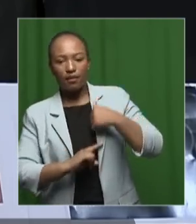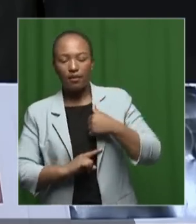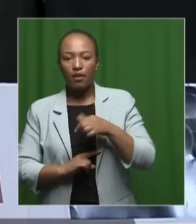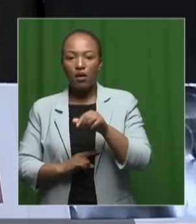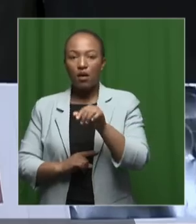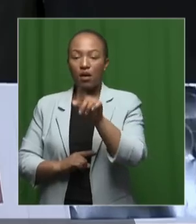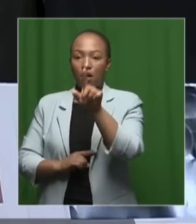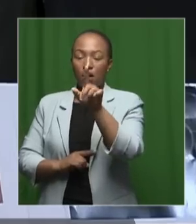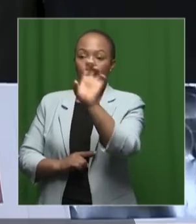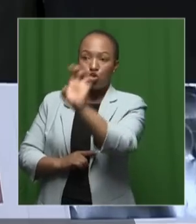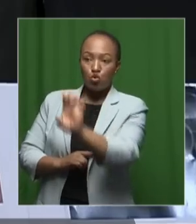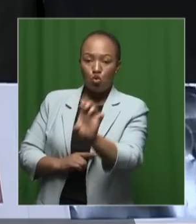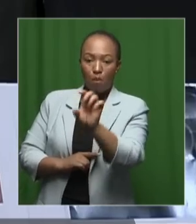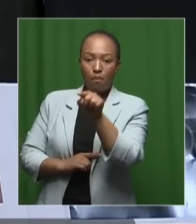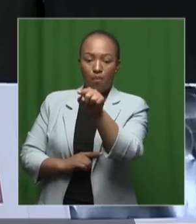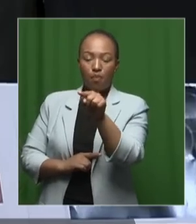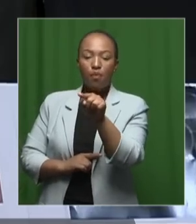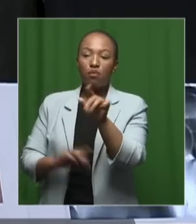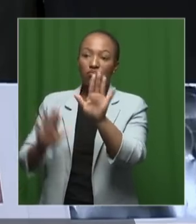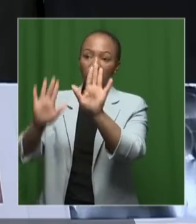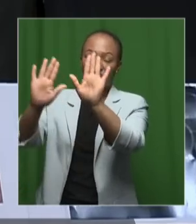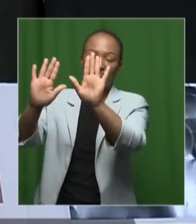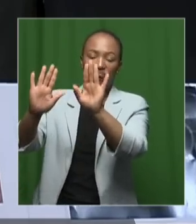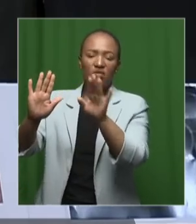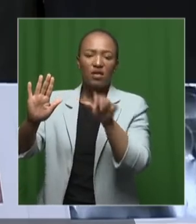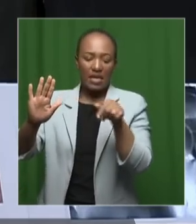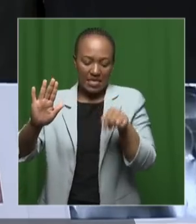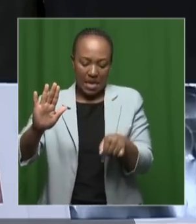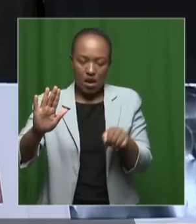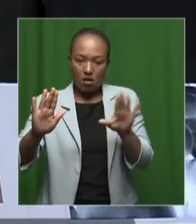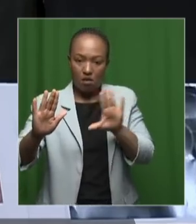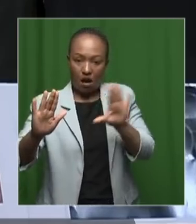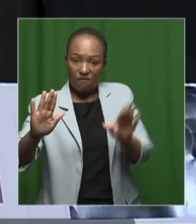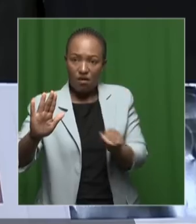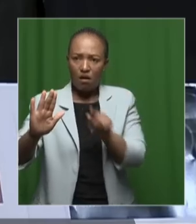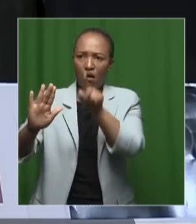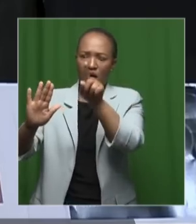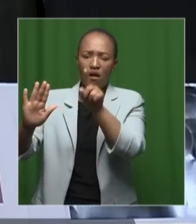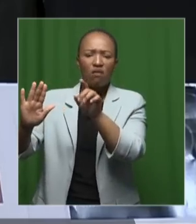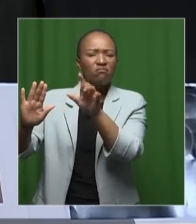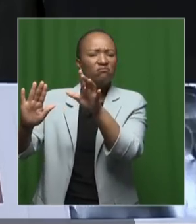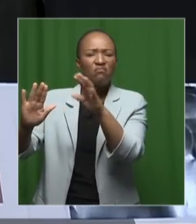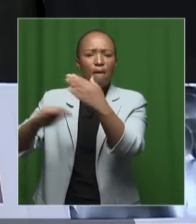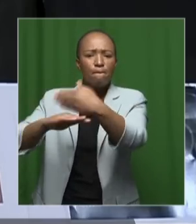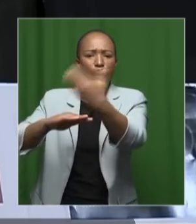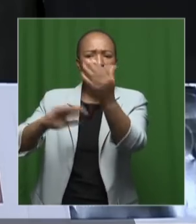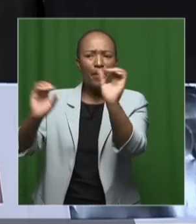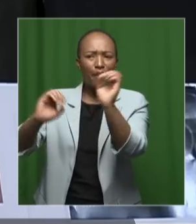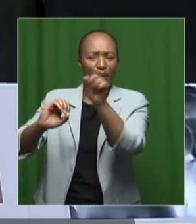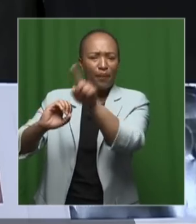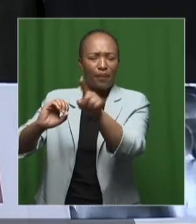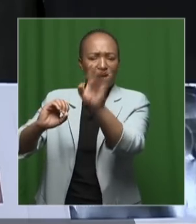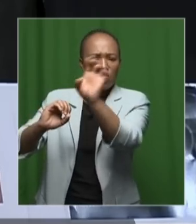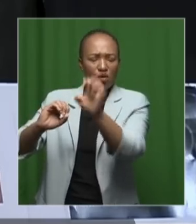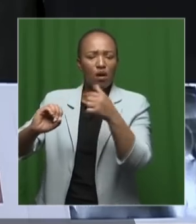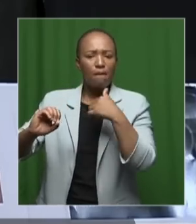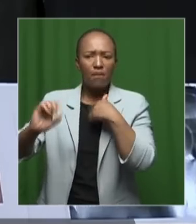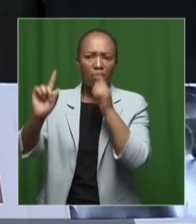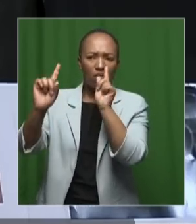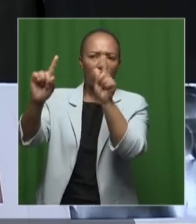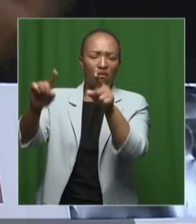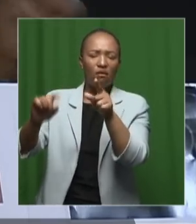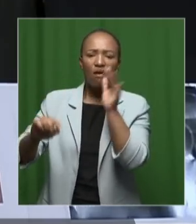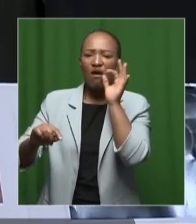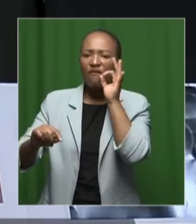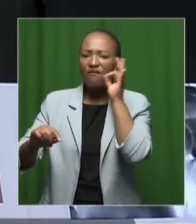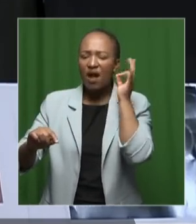this nonsense of these borders that are dealing with us here is not existent in Europe. I was personally in France. I took a